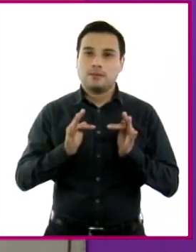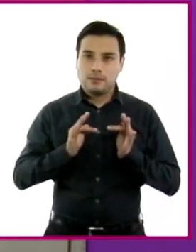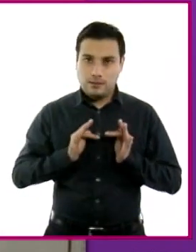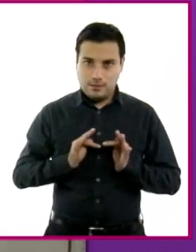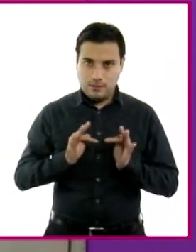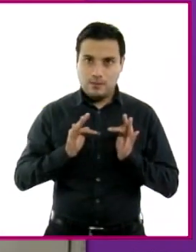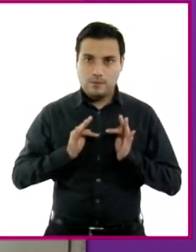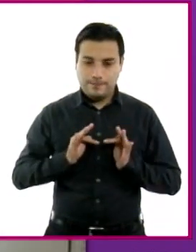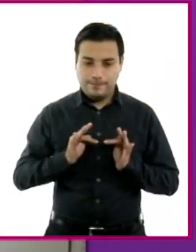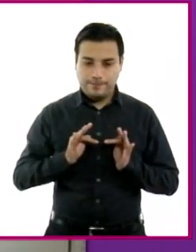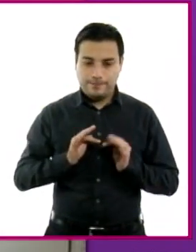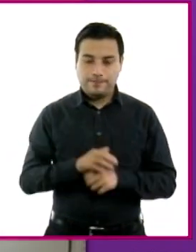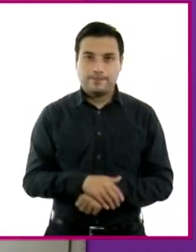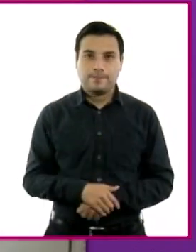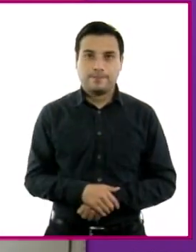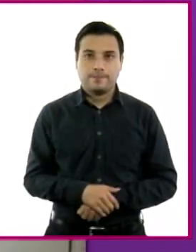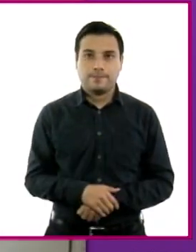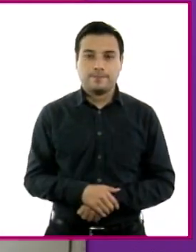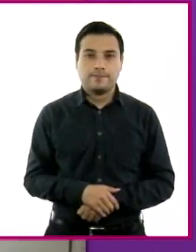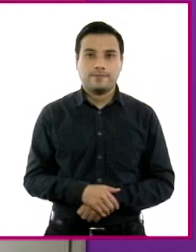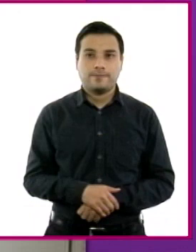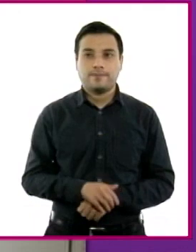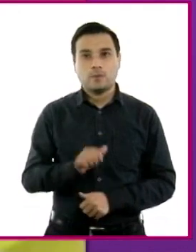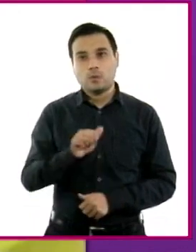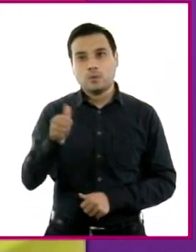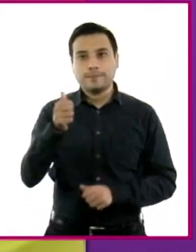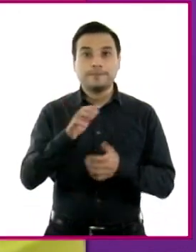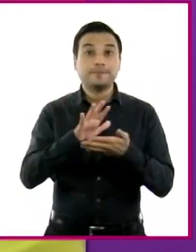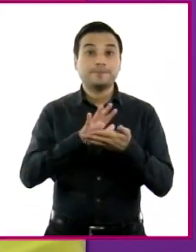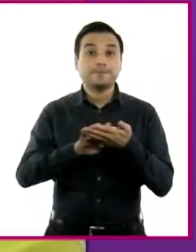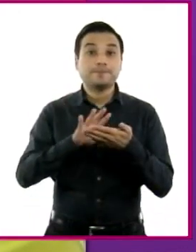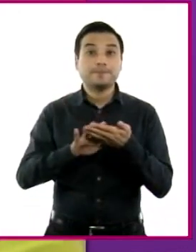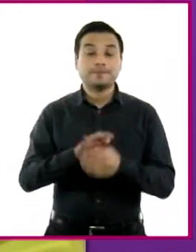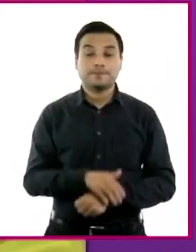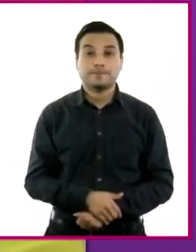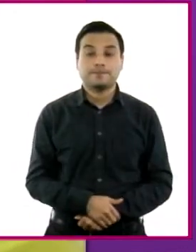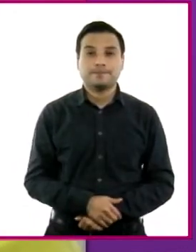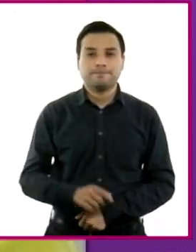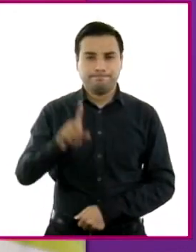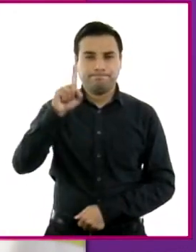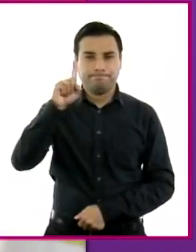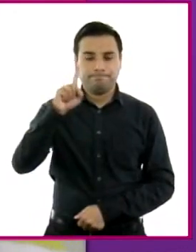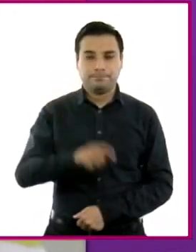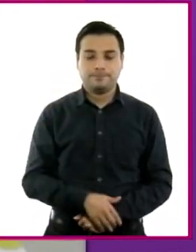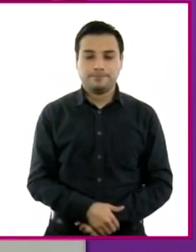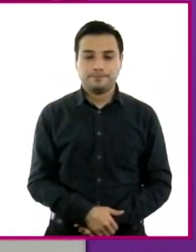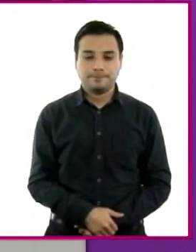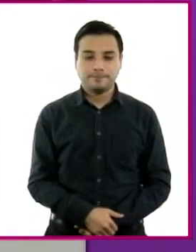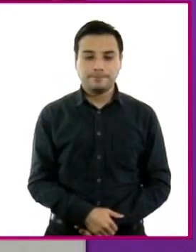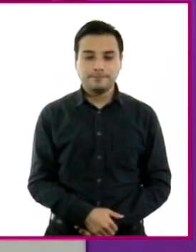right. Who will read the next one for me? I will read the next one.